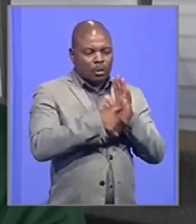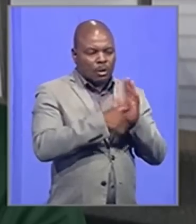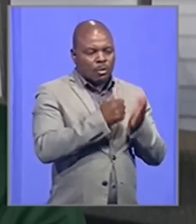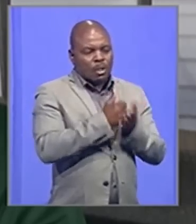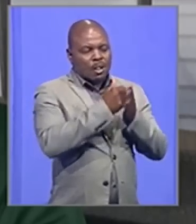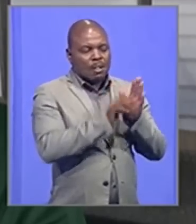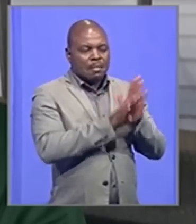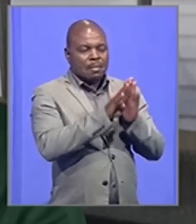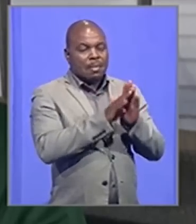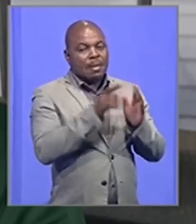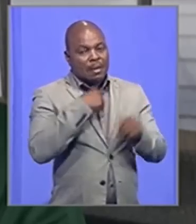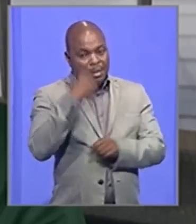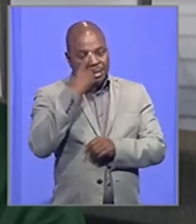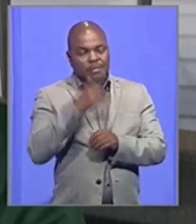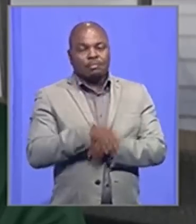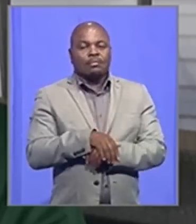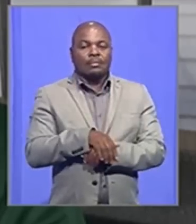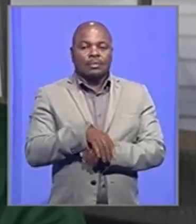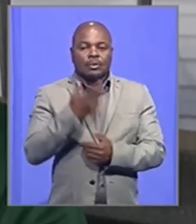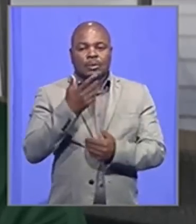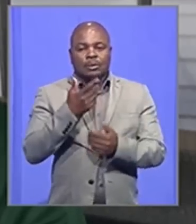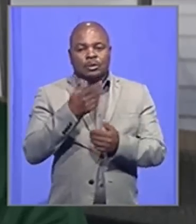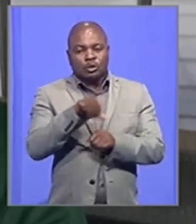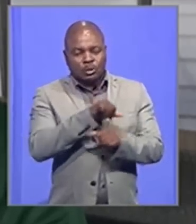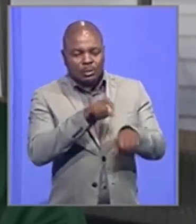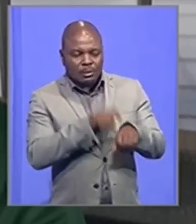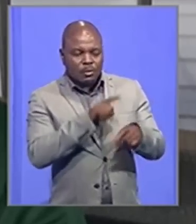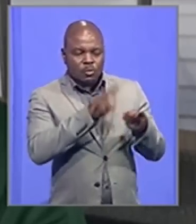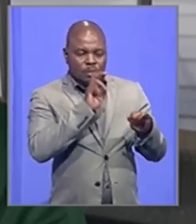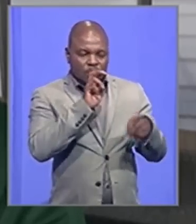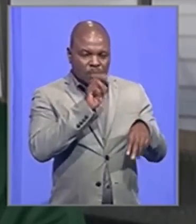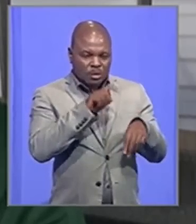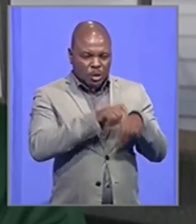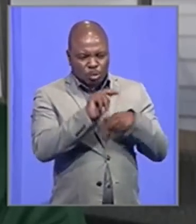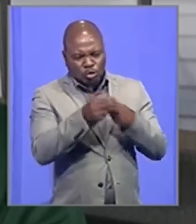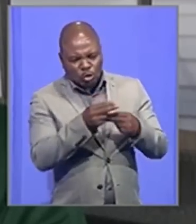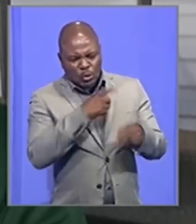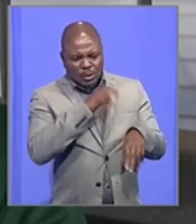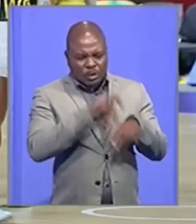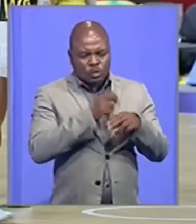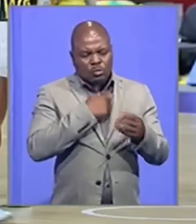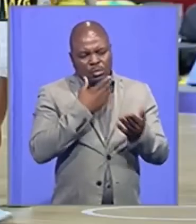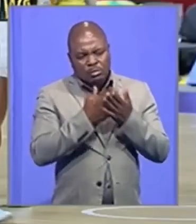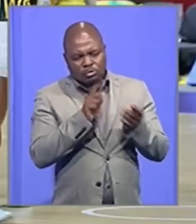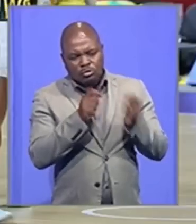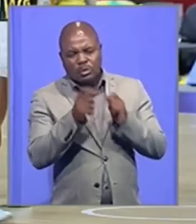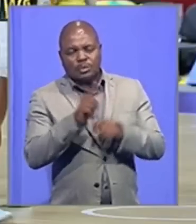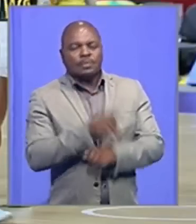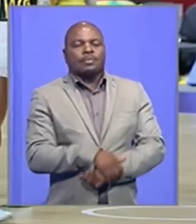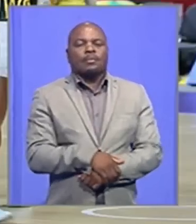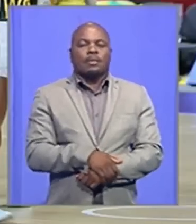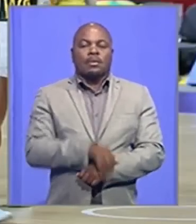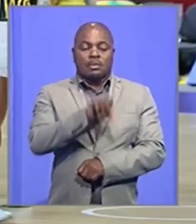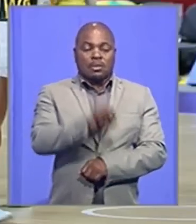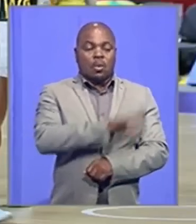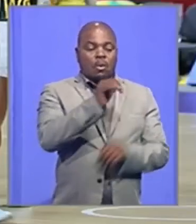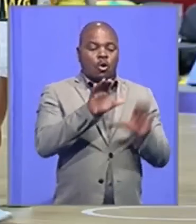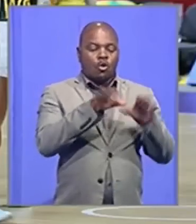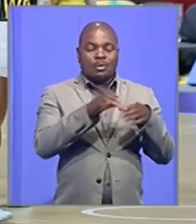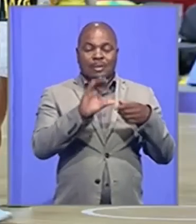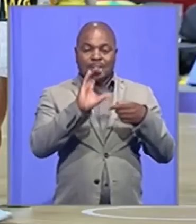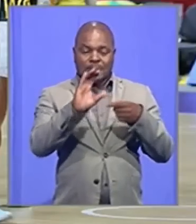well. But I think in the end of the day, it's so short time. We needed to see what's that small things that we could change. Africa Borwa e fa go Pool C